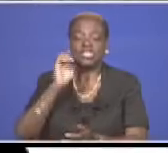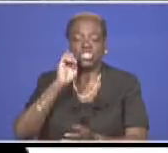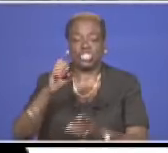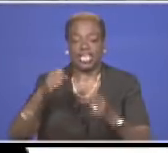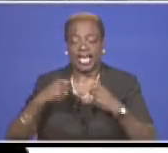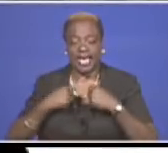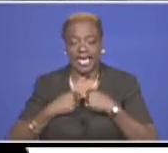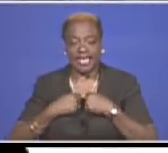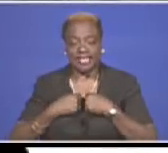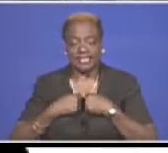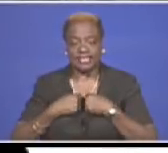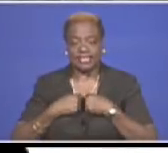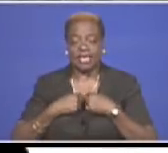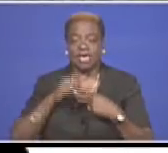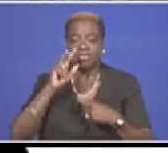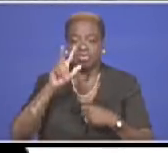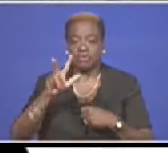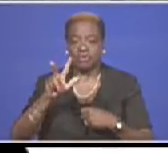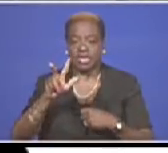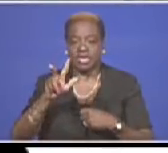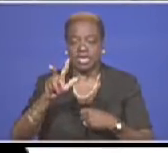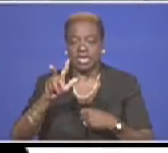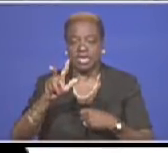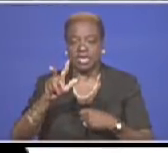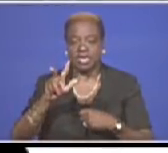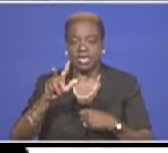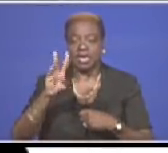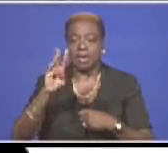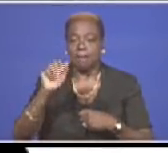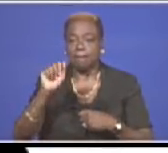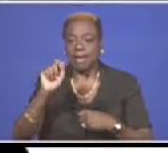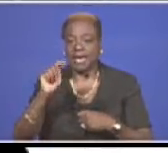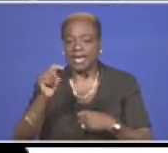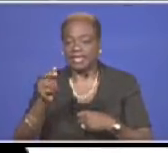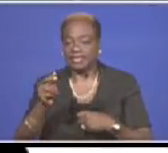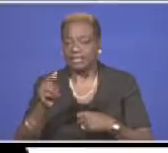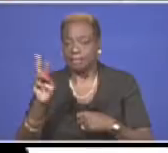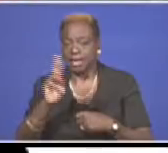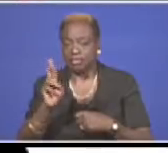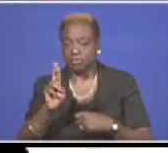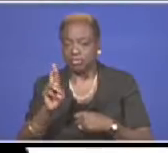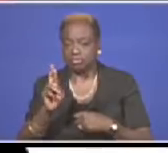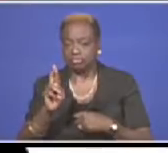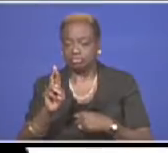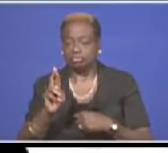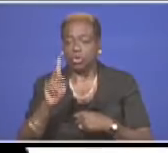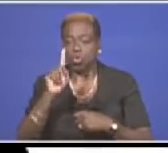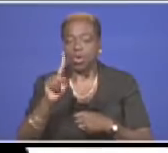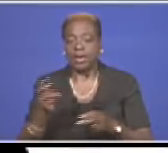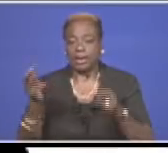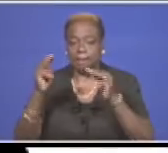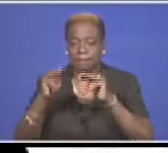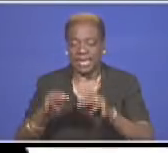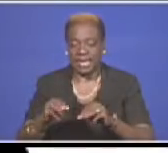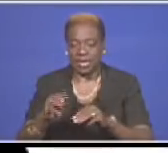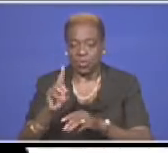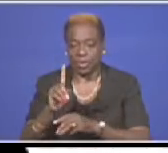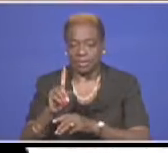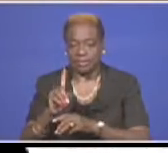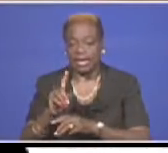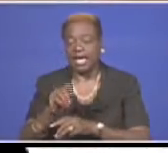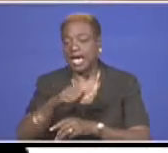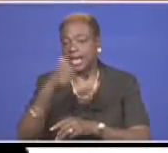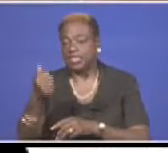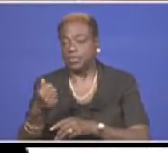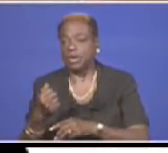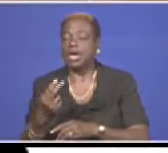has three bars, two for adults, one main bar over here, and another one